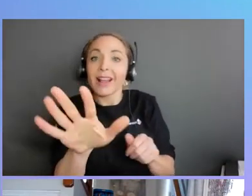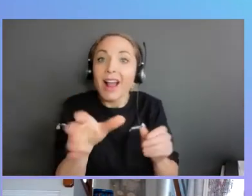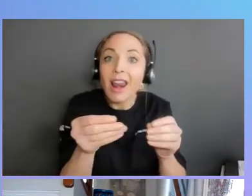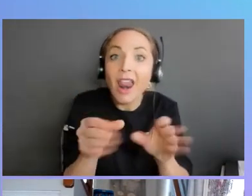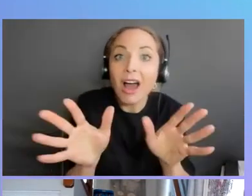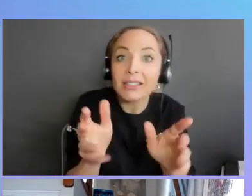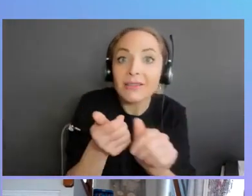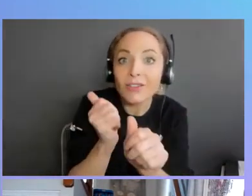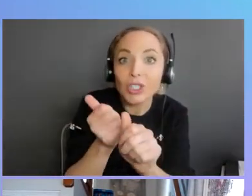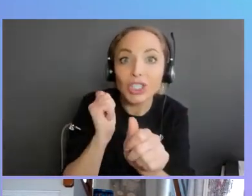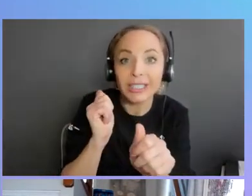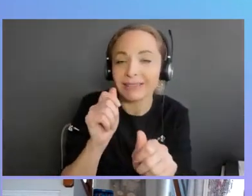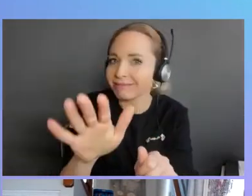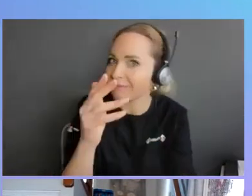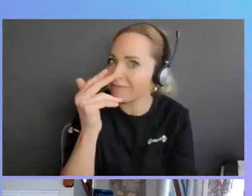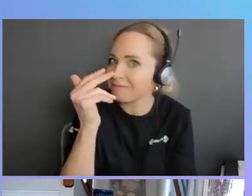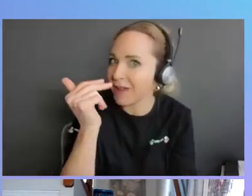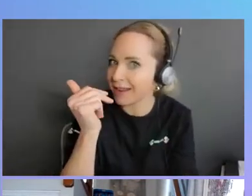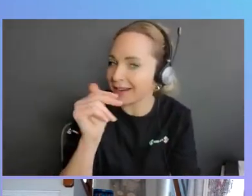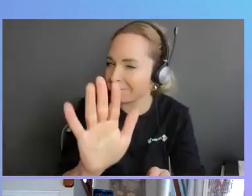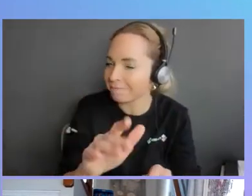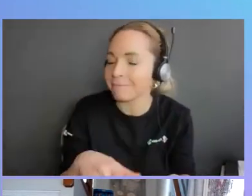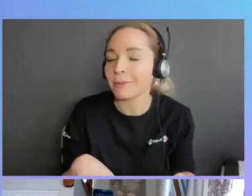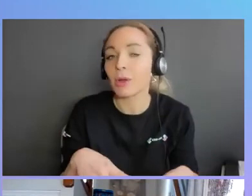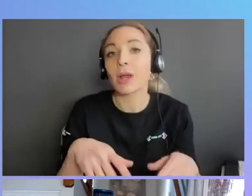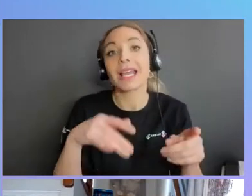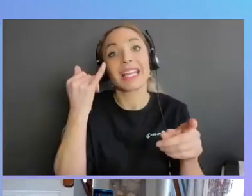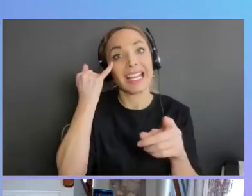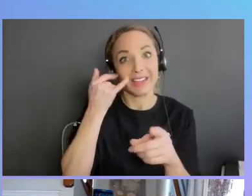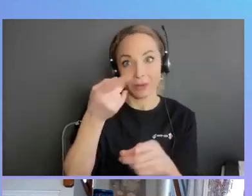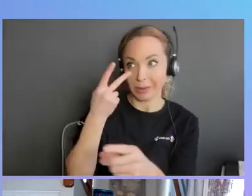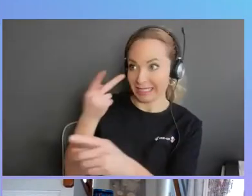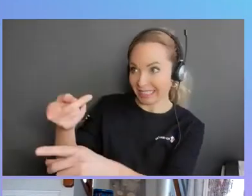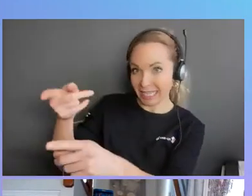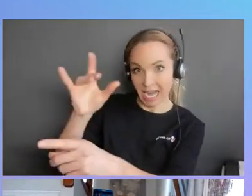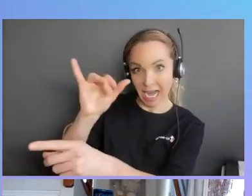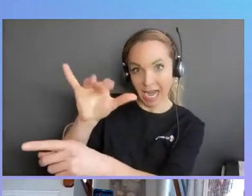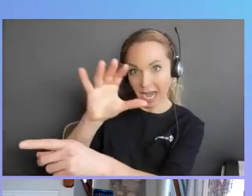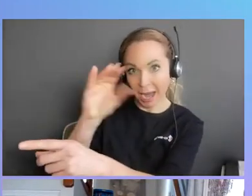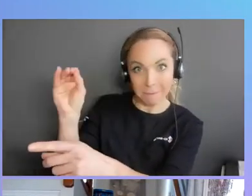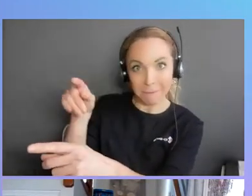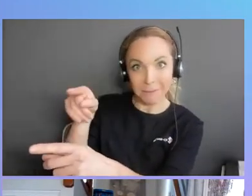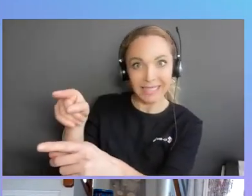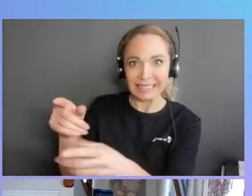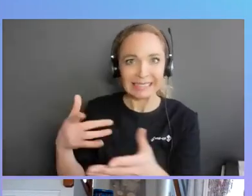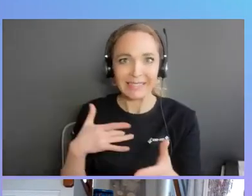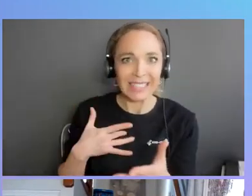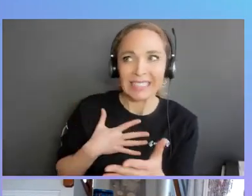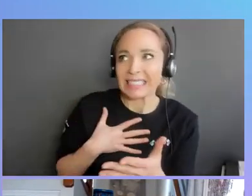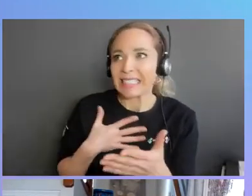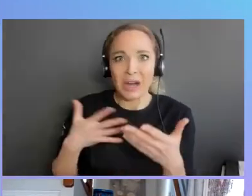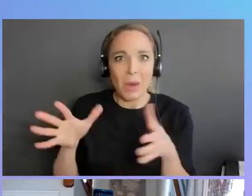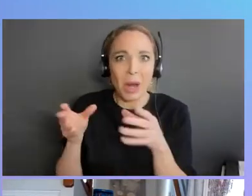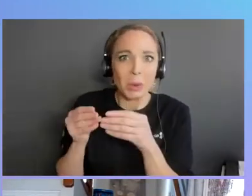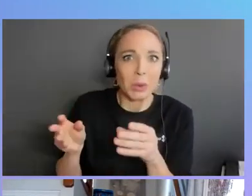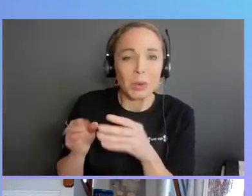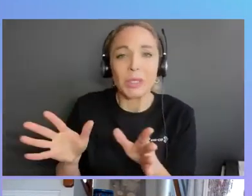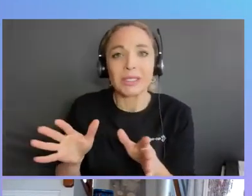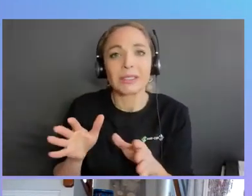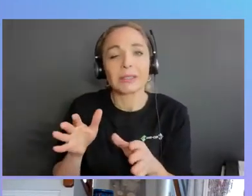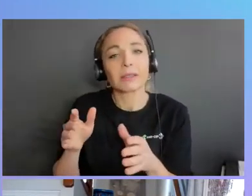your stakeholder is risk averse, show them the downside of not taking the risk, right? Rather than the upside of taking